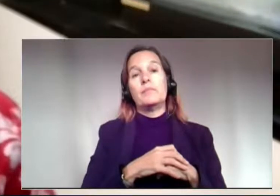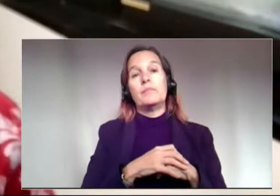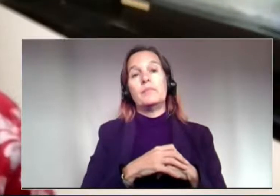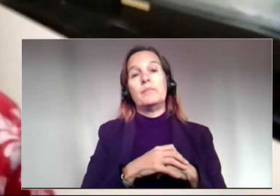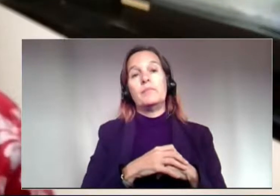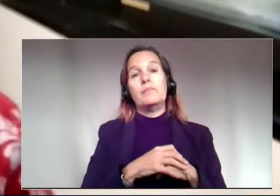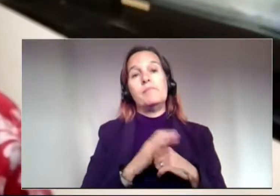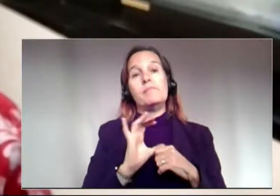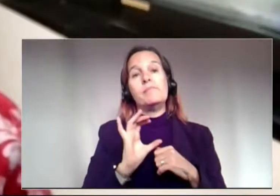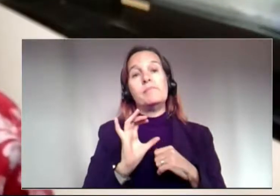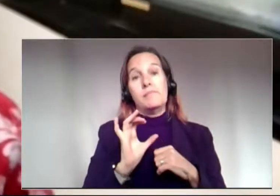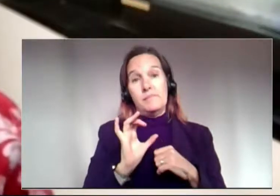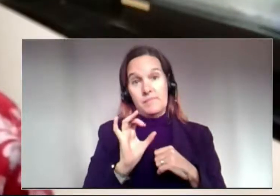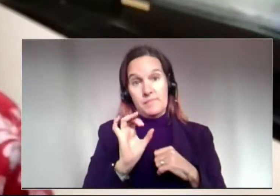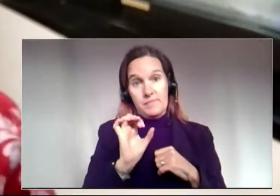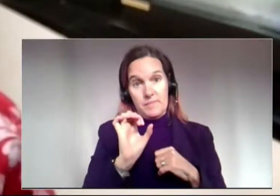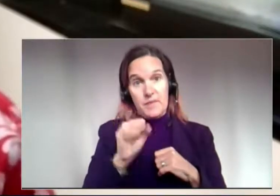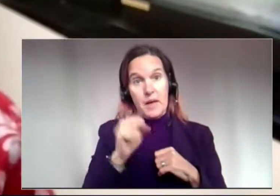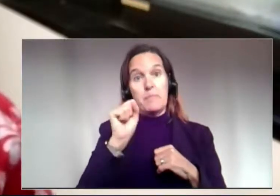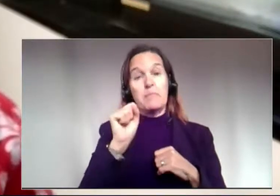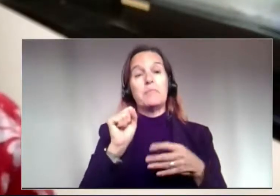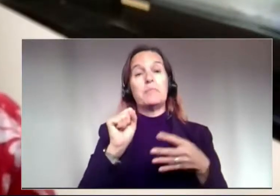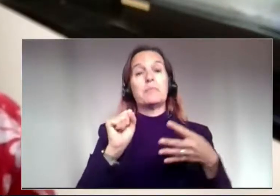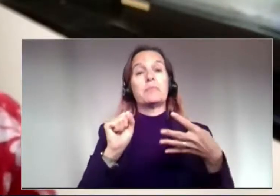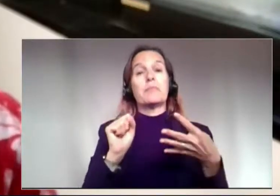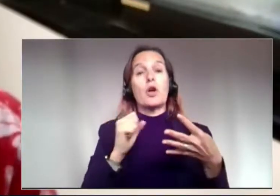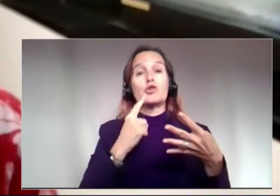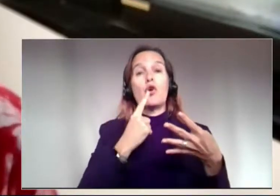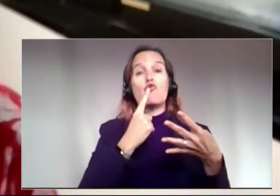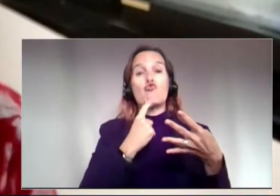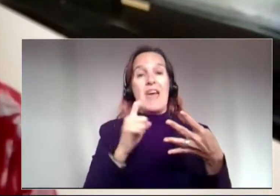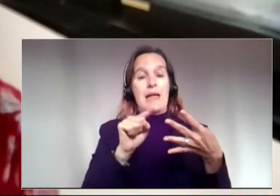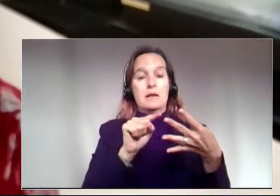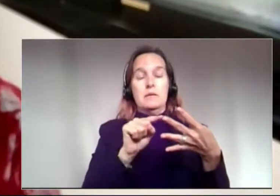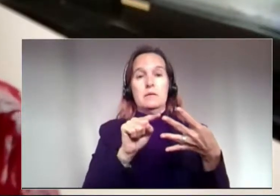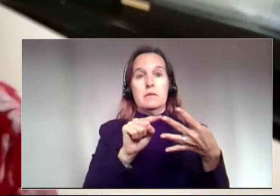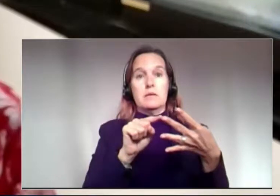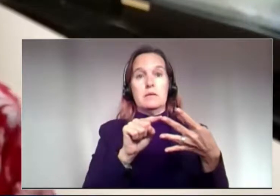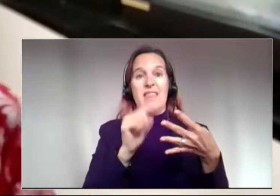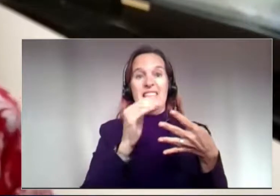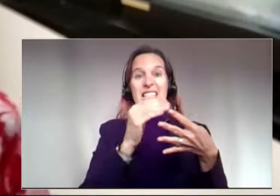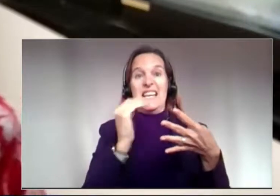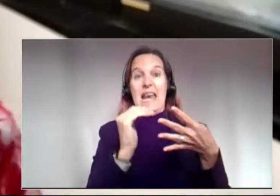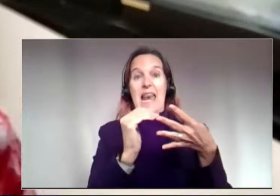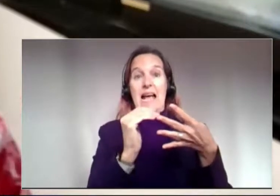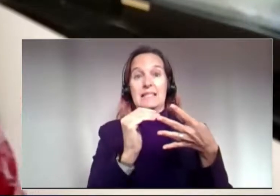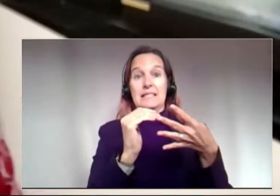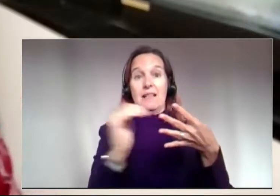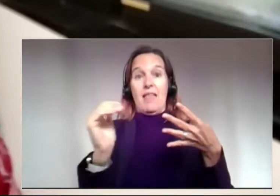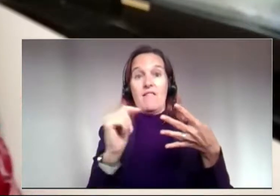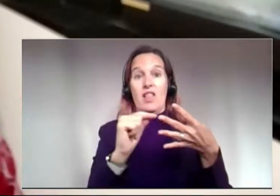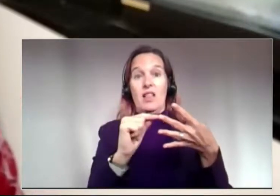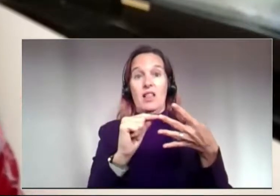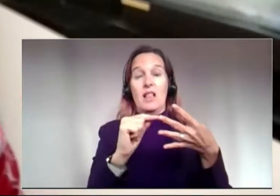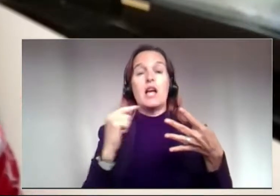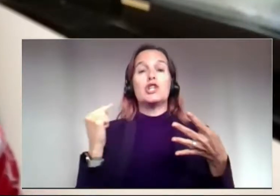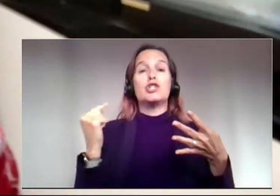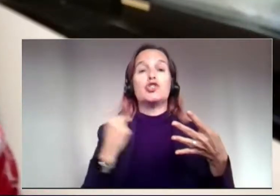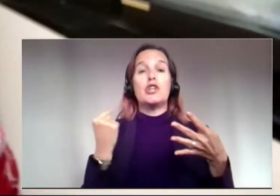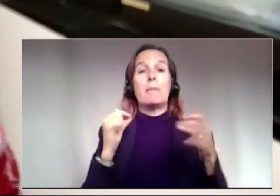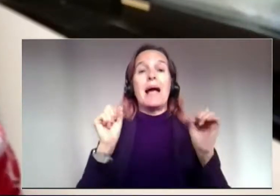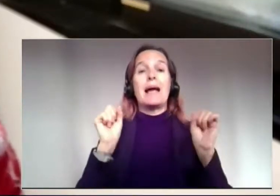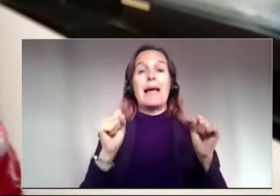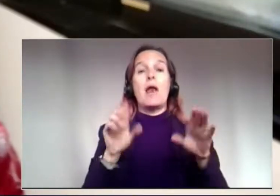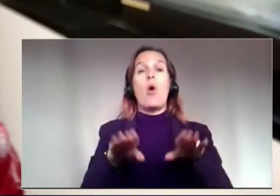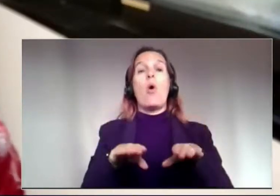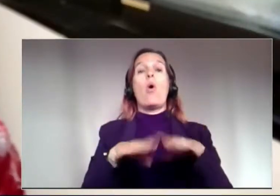Yeah, so in the red level, tier 2, so it would be the next one, gyms would be allowed to be opened